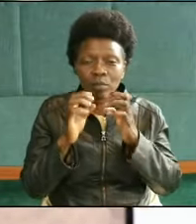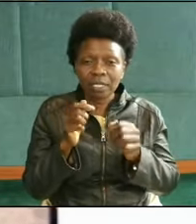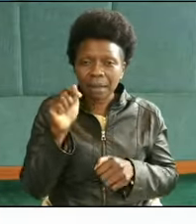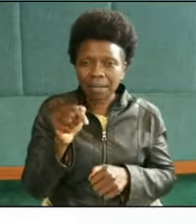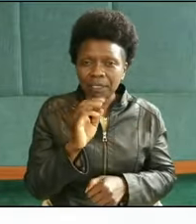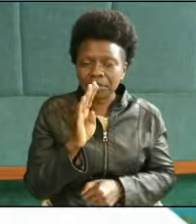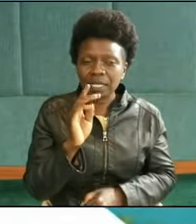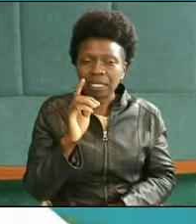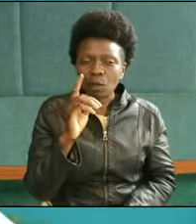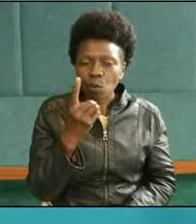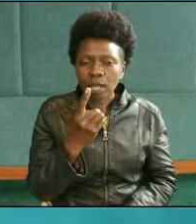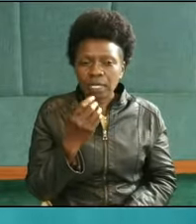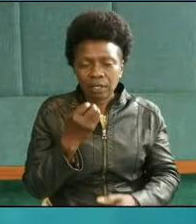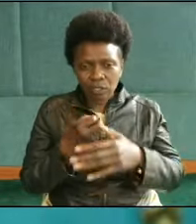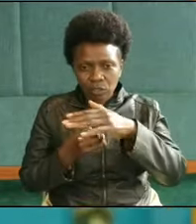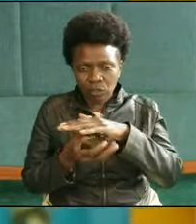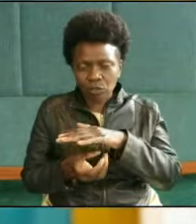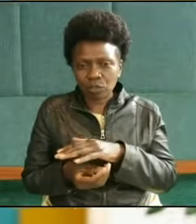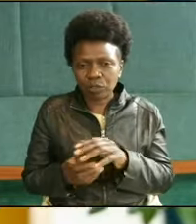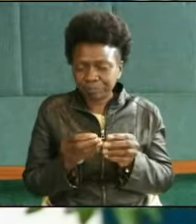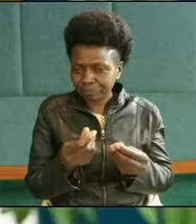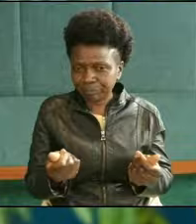be just one option that